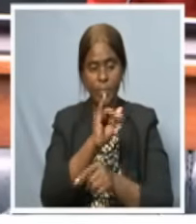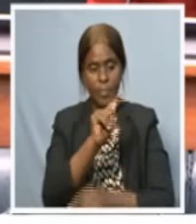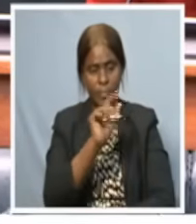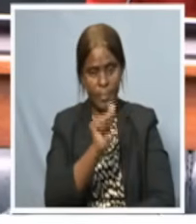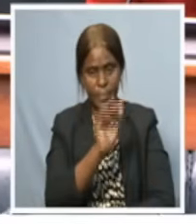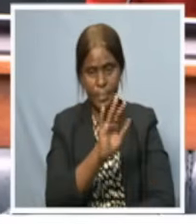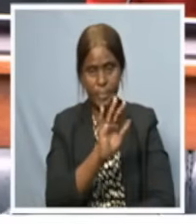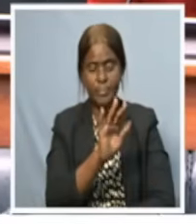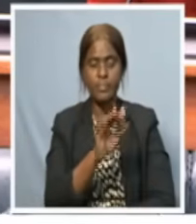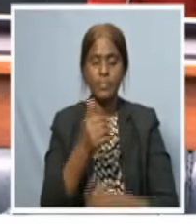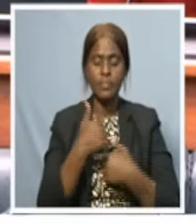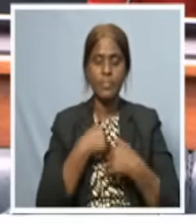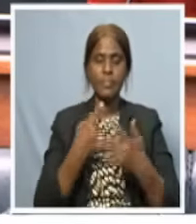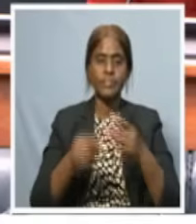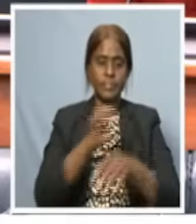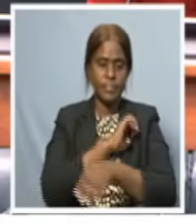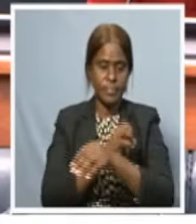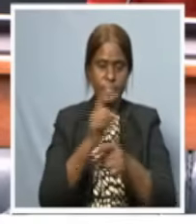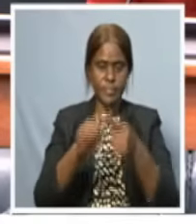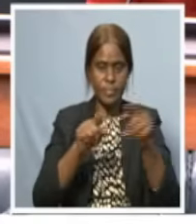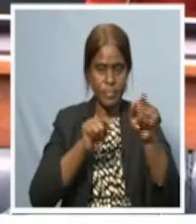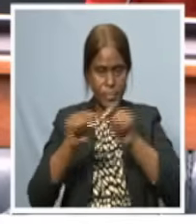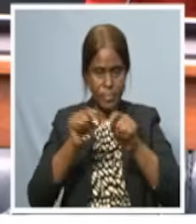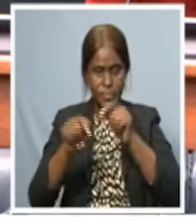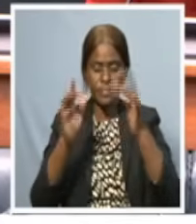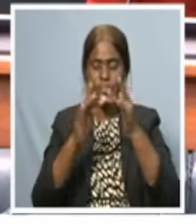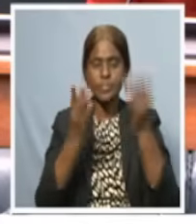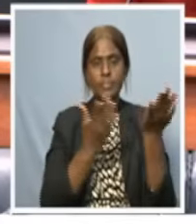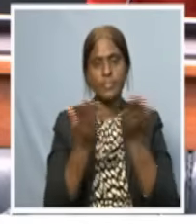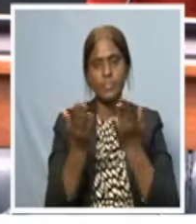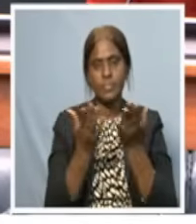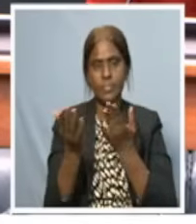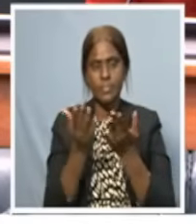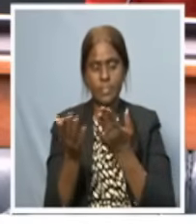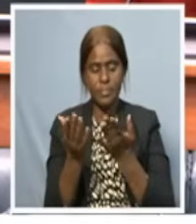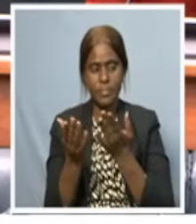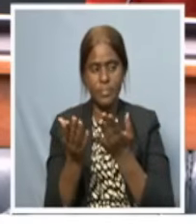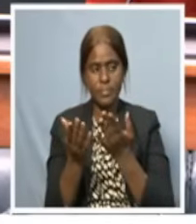ZICTA has been empowered to regulate internet service